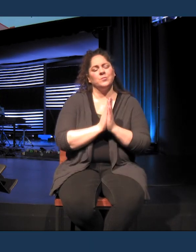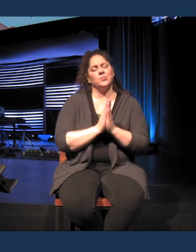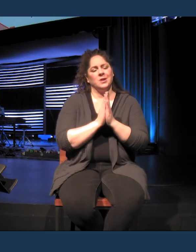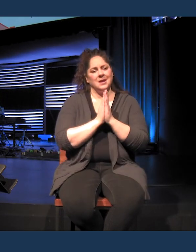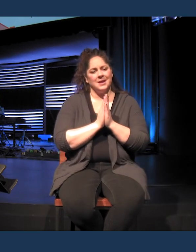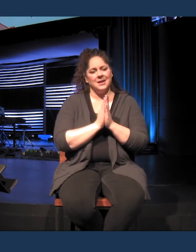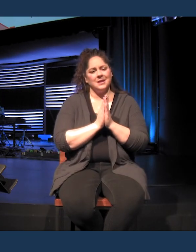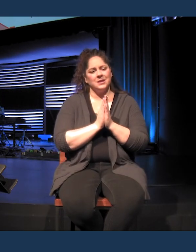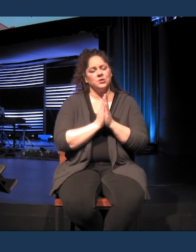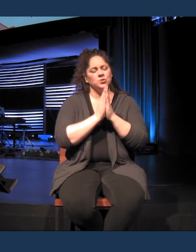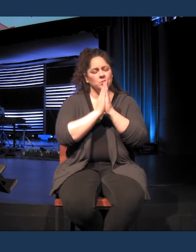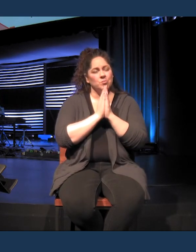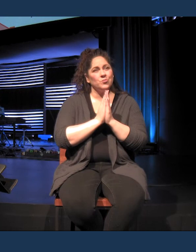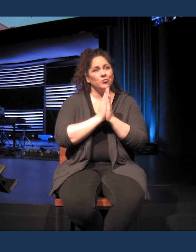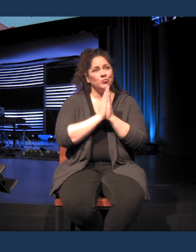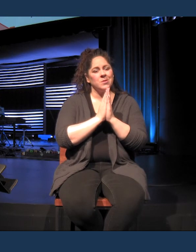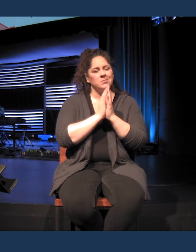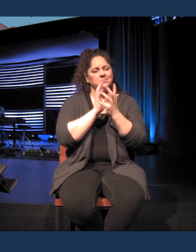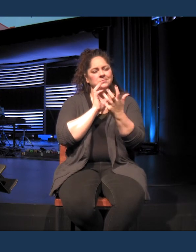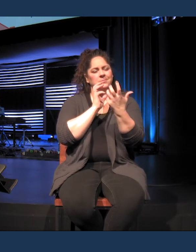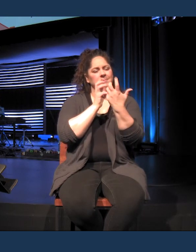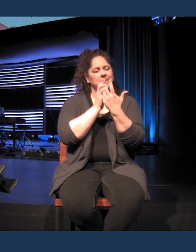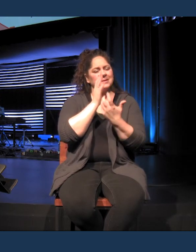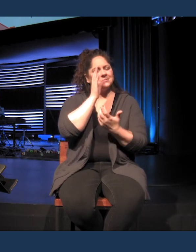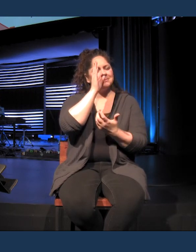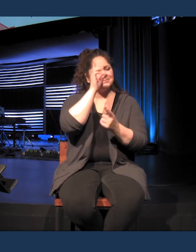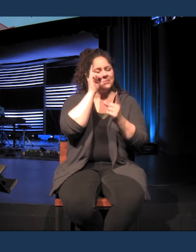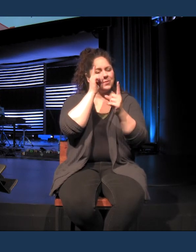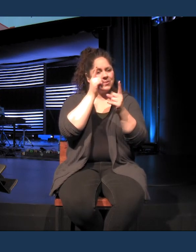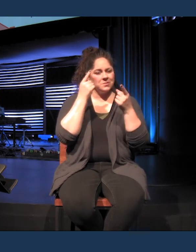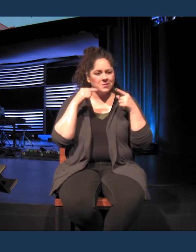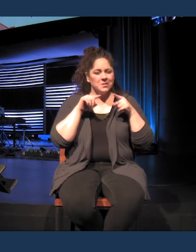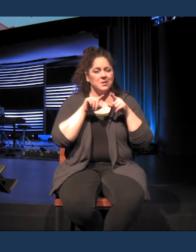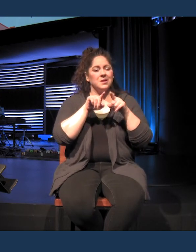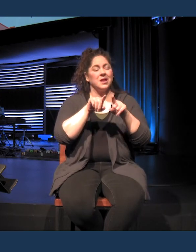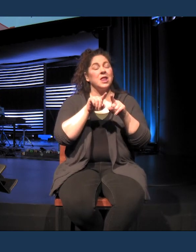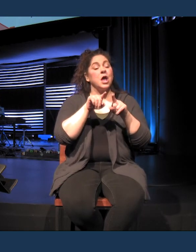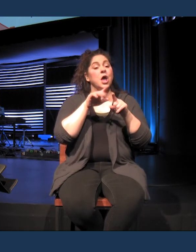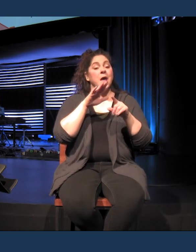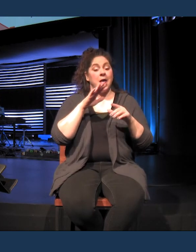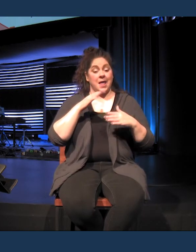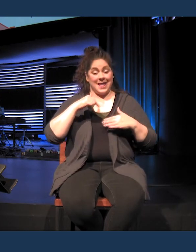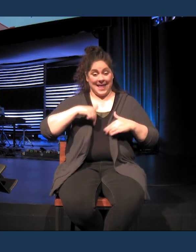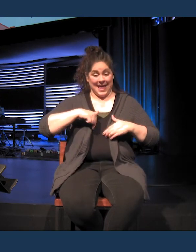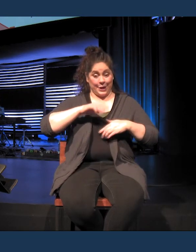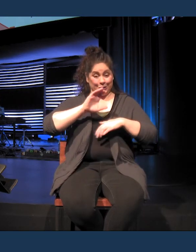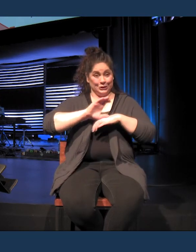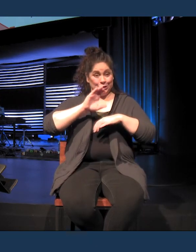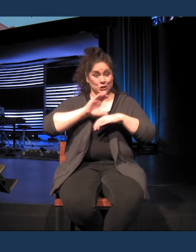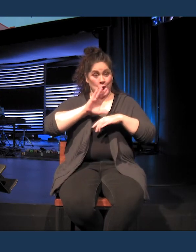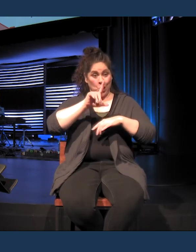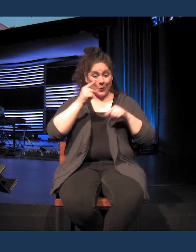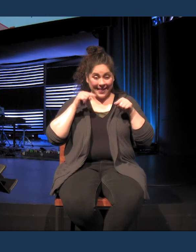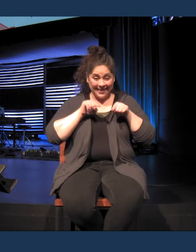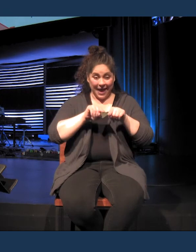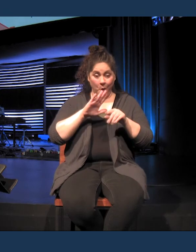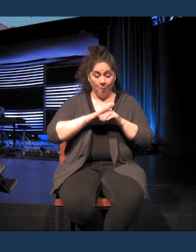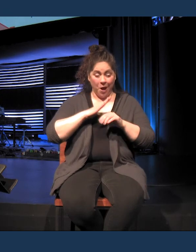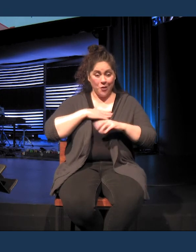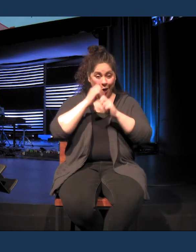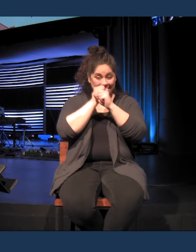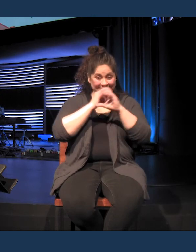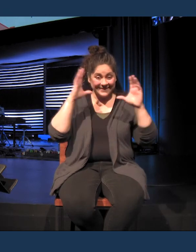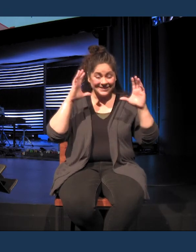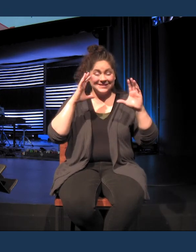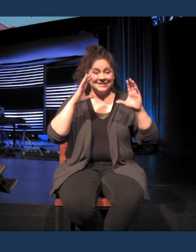these prayers of alignment. And it doesn't start with, are you aligned with the vision or mission or worship center? The first step is,